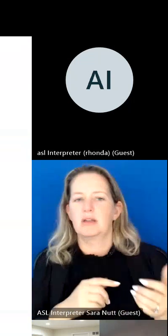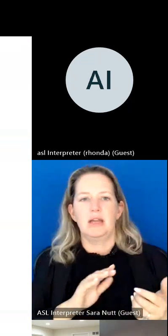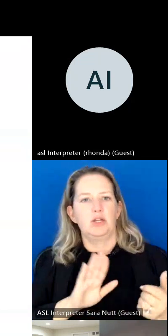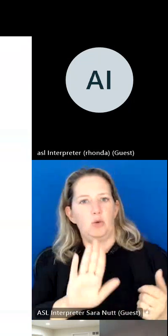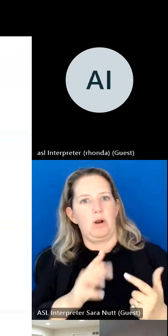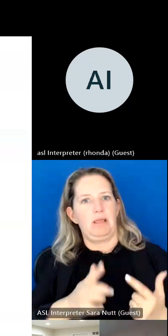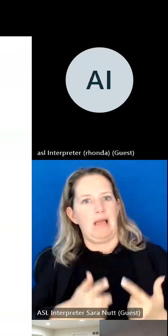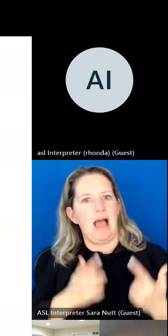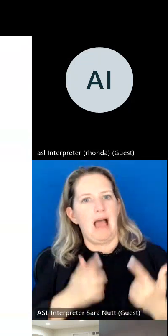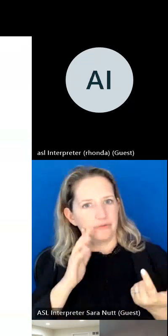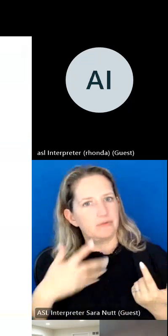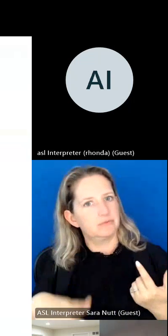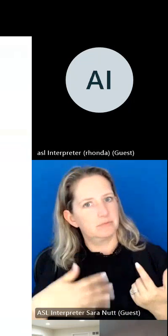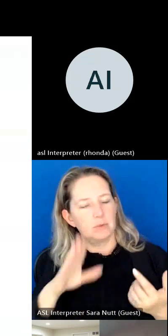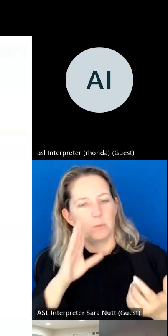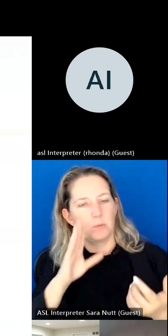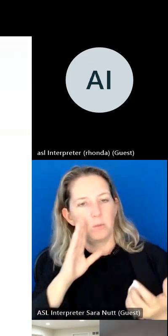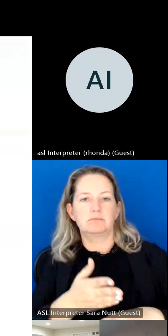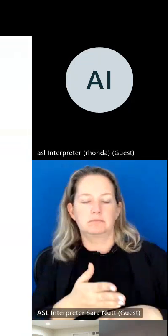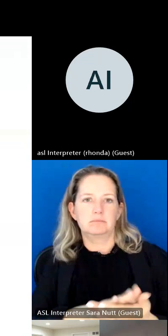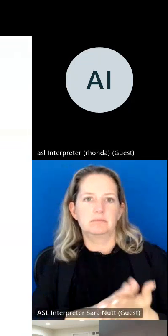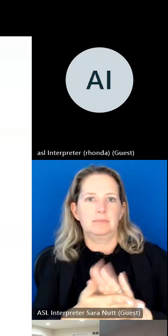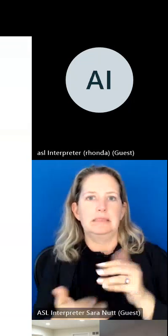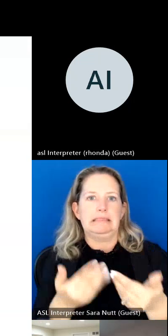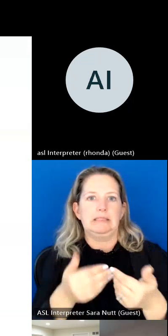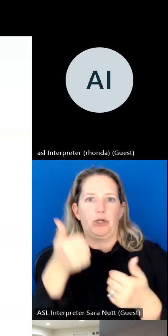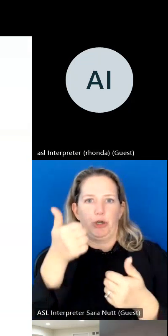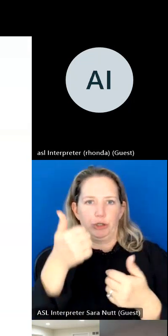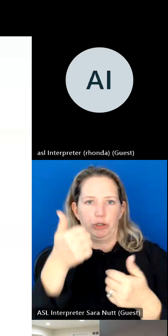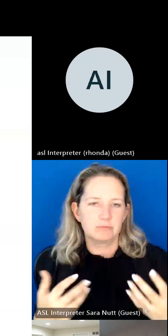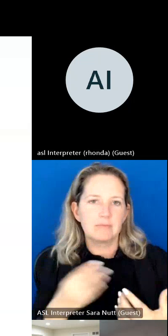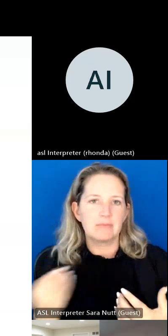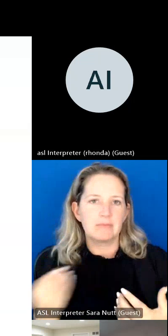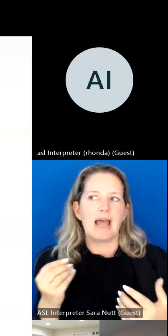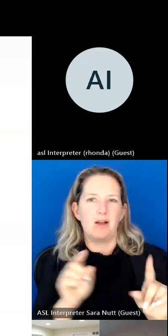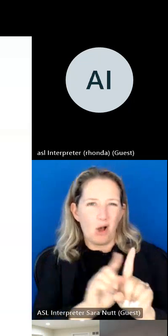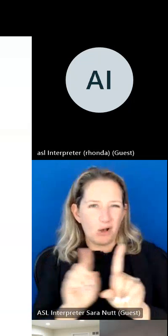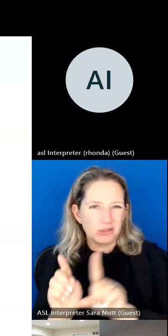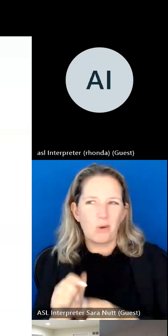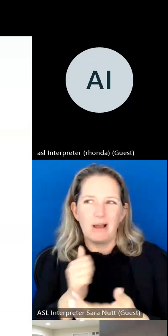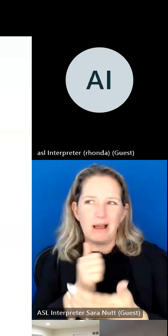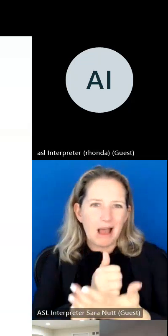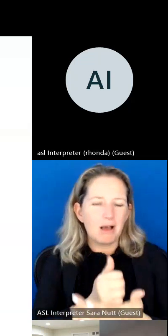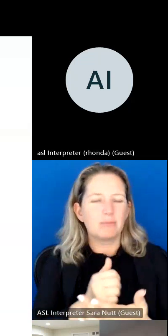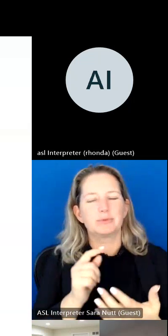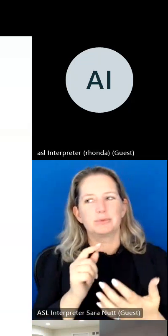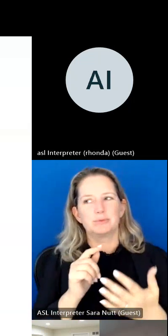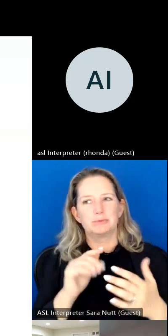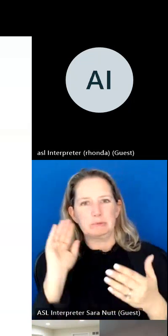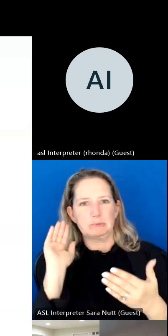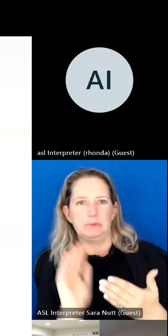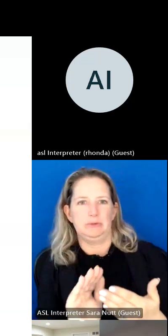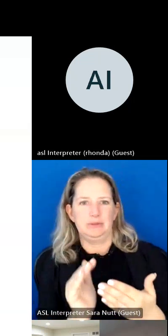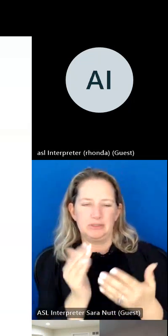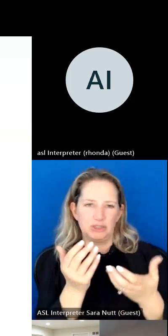much easier, and minimize the potential for any inadvertent errors.